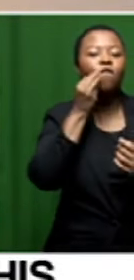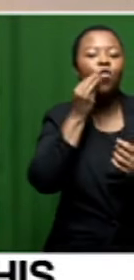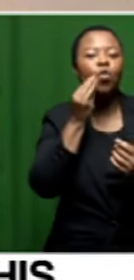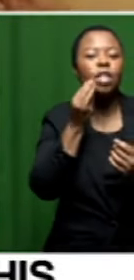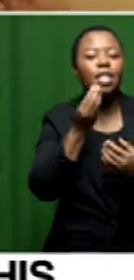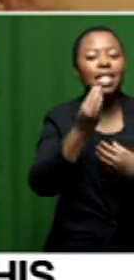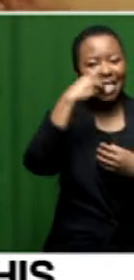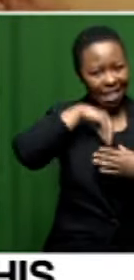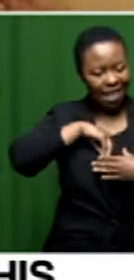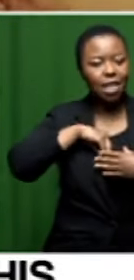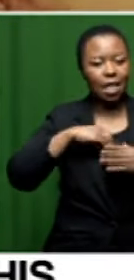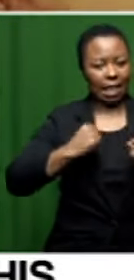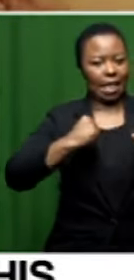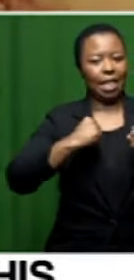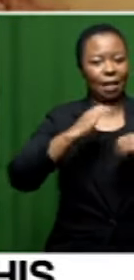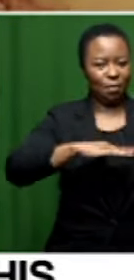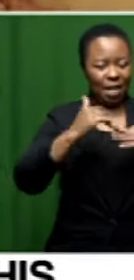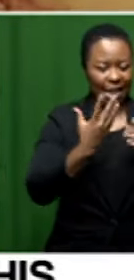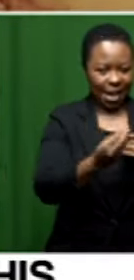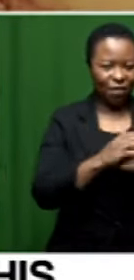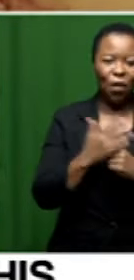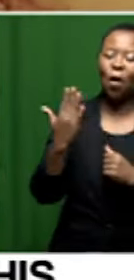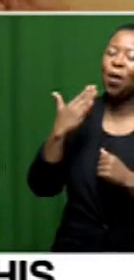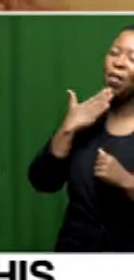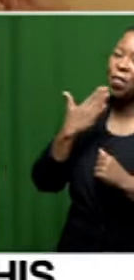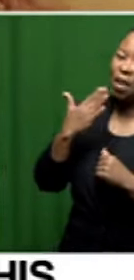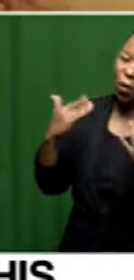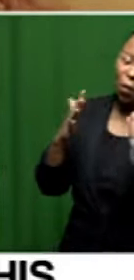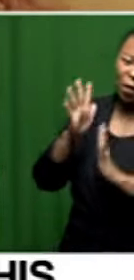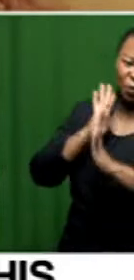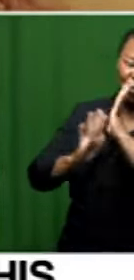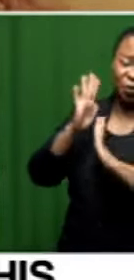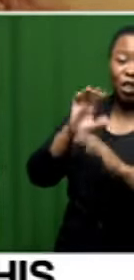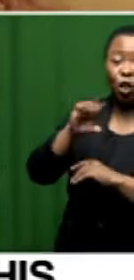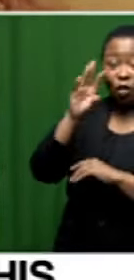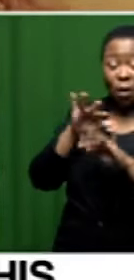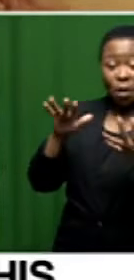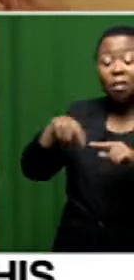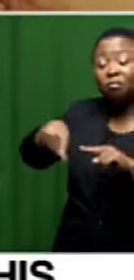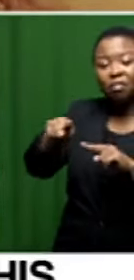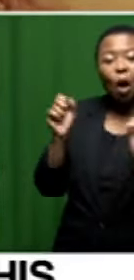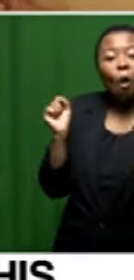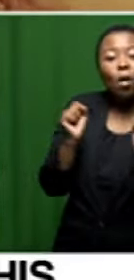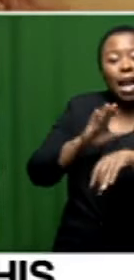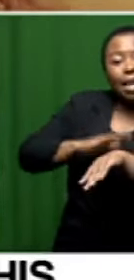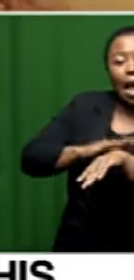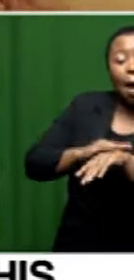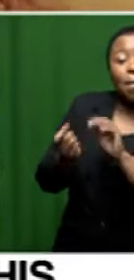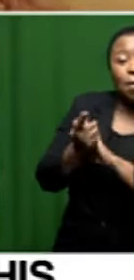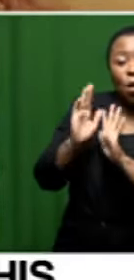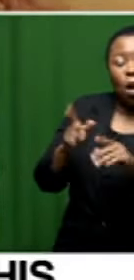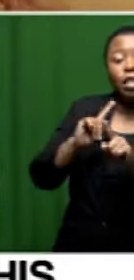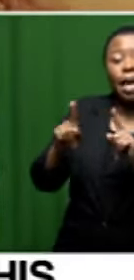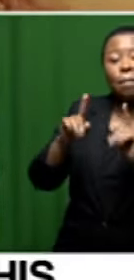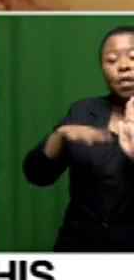right. Dr. Paulo D. Sir, thank you so much for talking to us as South Africans prepare for winter and a fifth wave